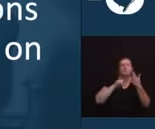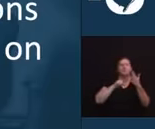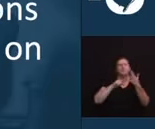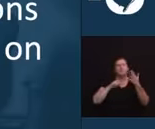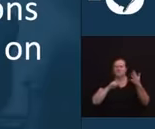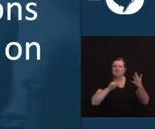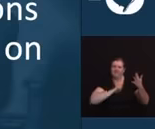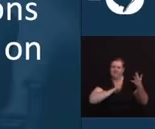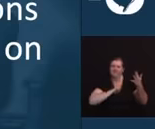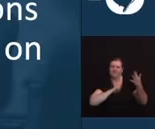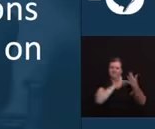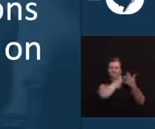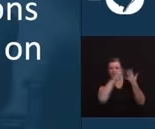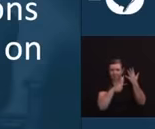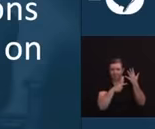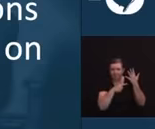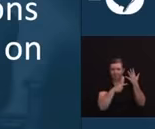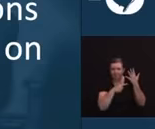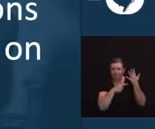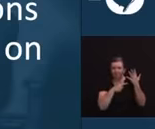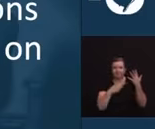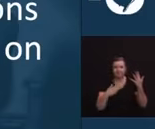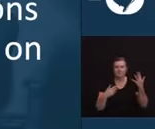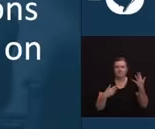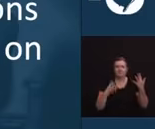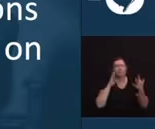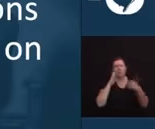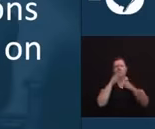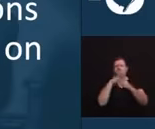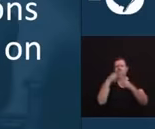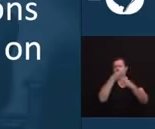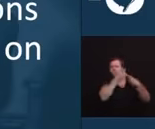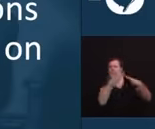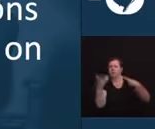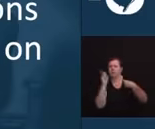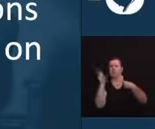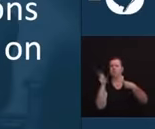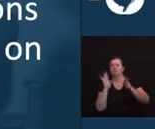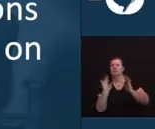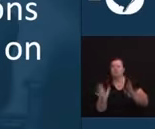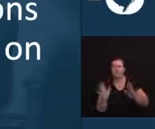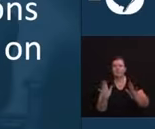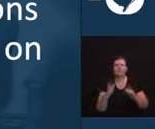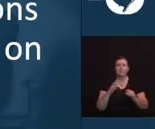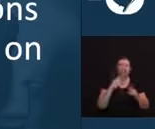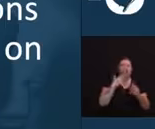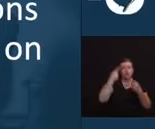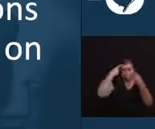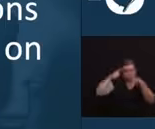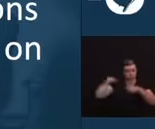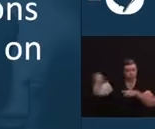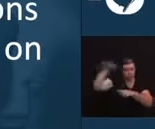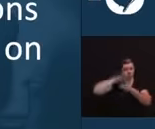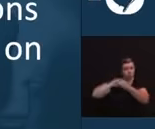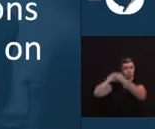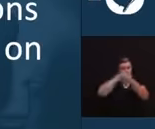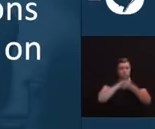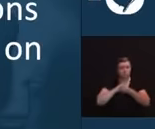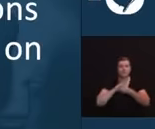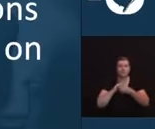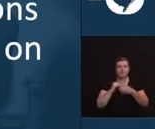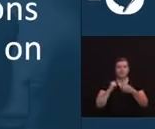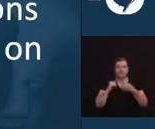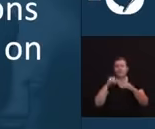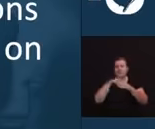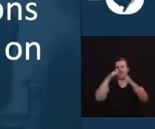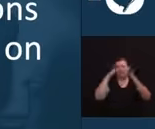more on that later, but that was a very good, one of many of the good exchanges we've had over the past 8 or 9 months. So what we're